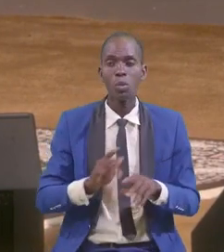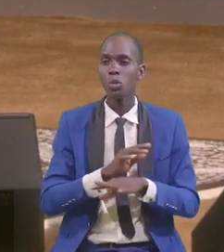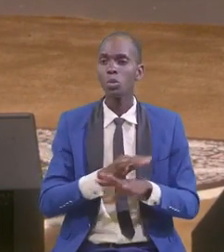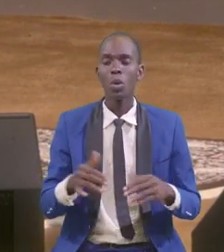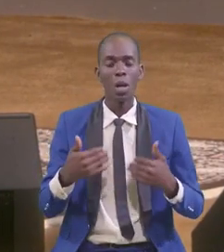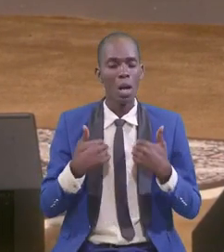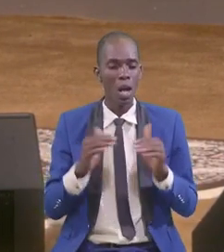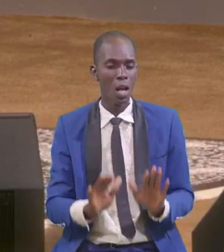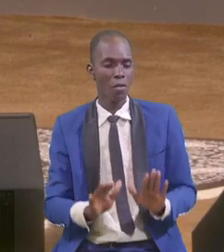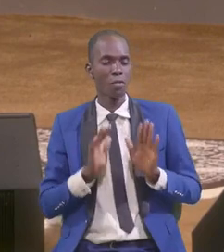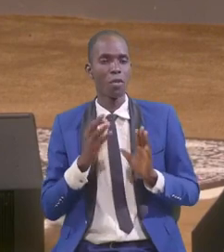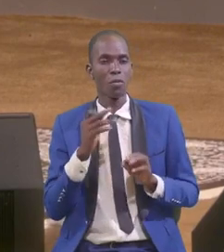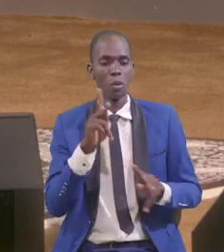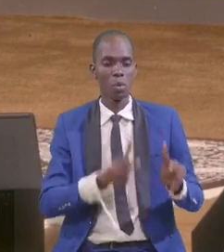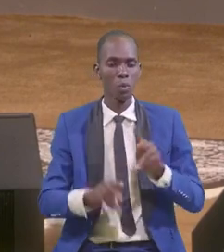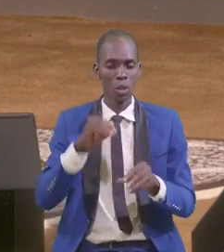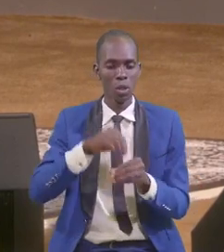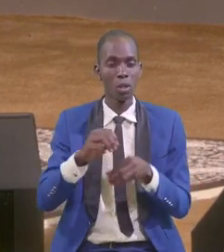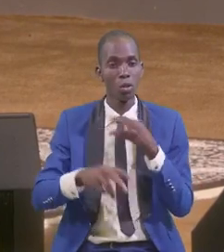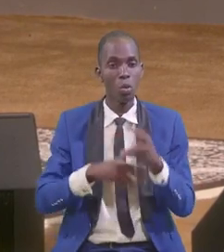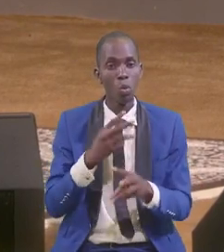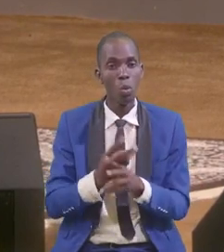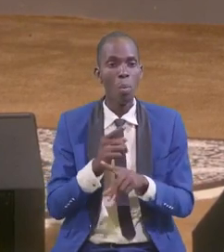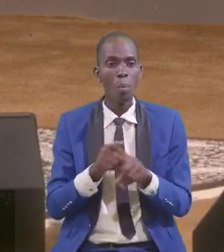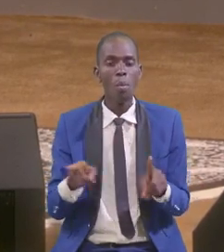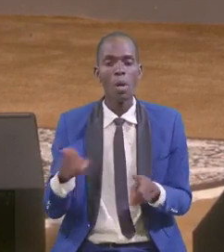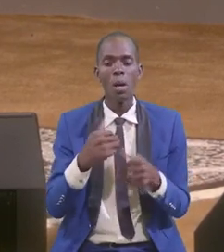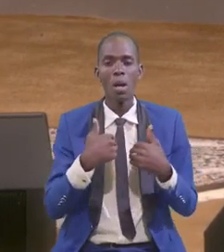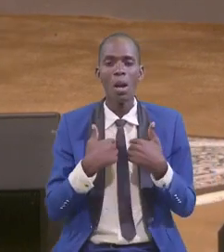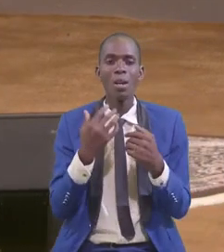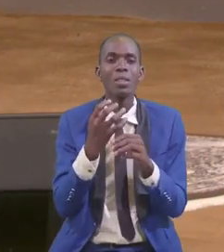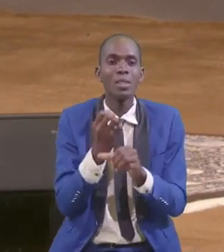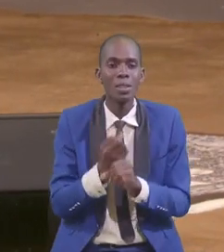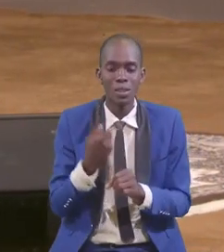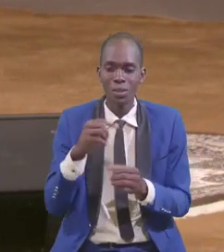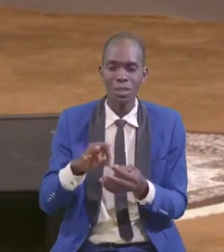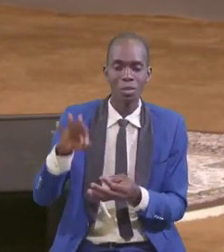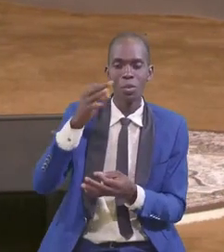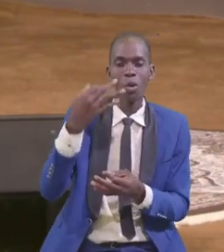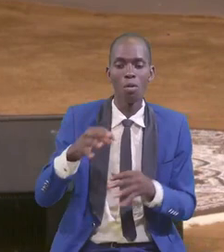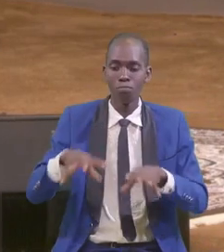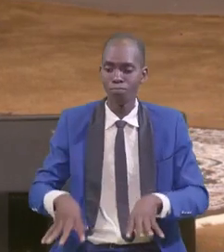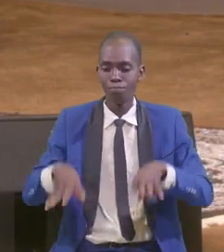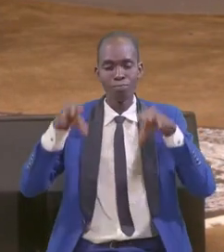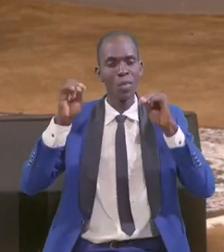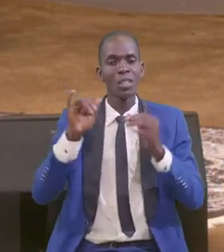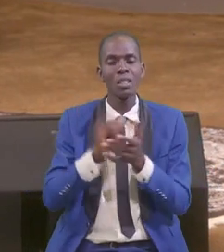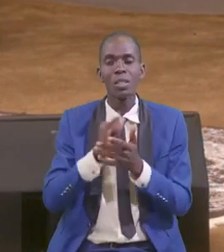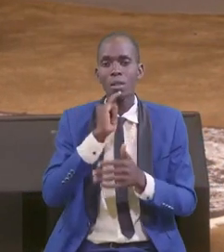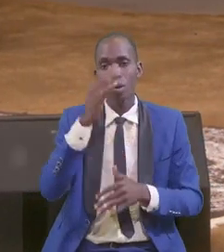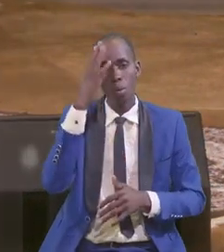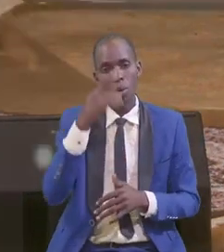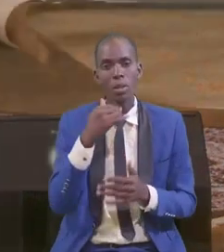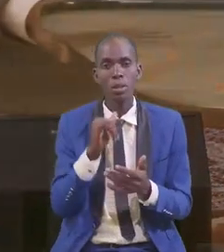world, but they have, ye have received the spirit of adoption. That's the reason why it says the